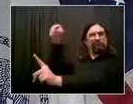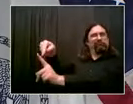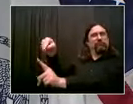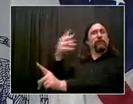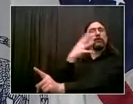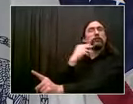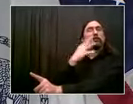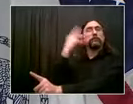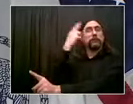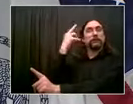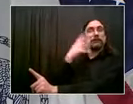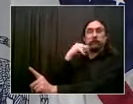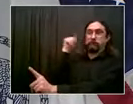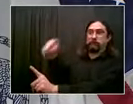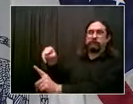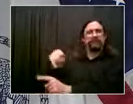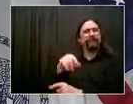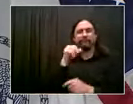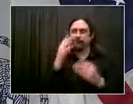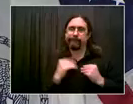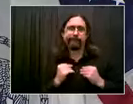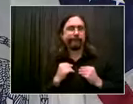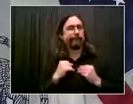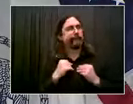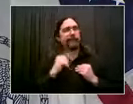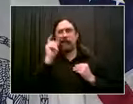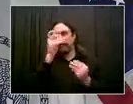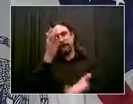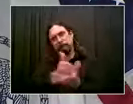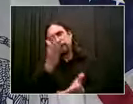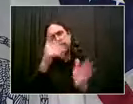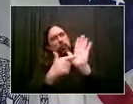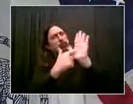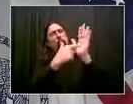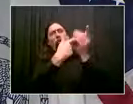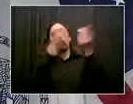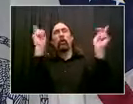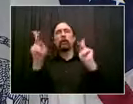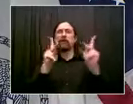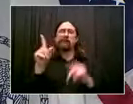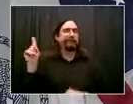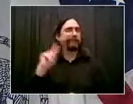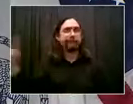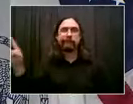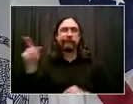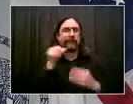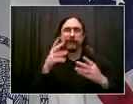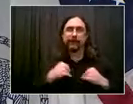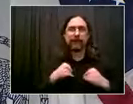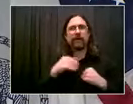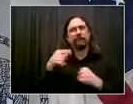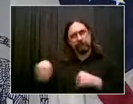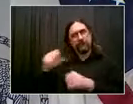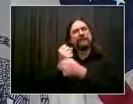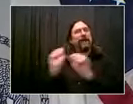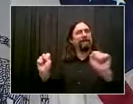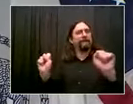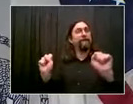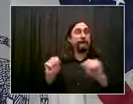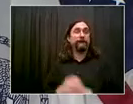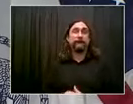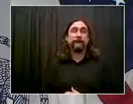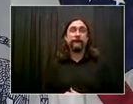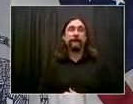is part of New York City's ability to fight back through anything and everything. Here we are